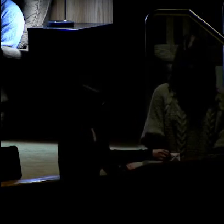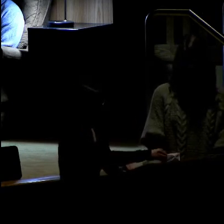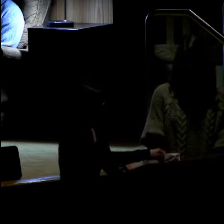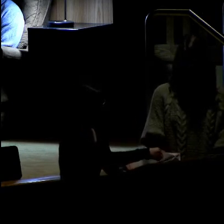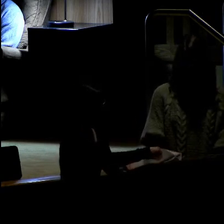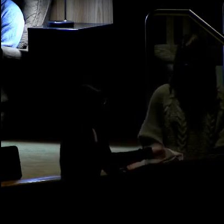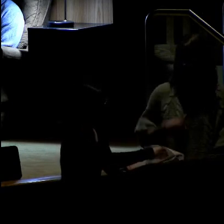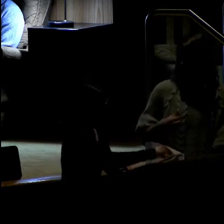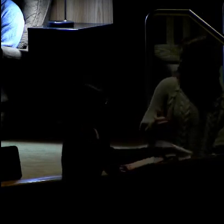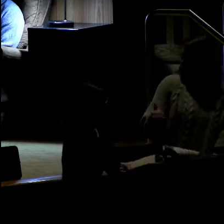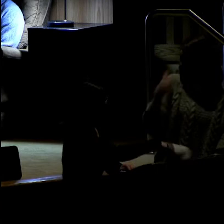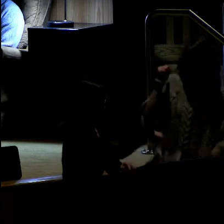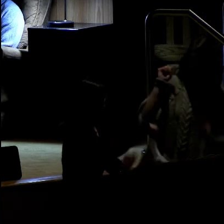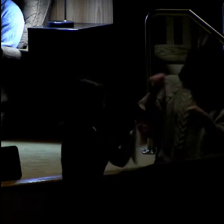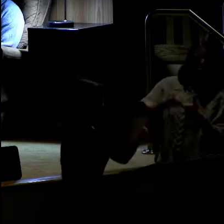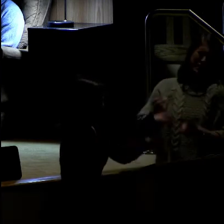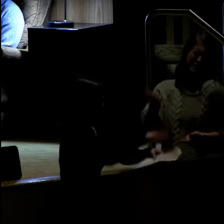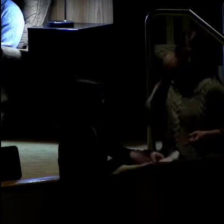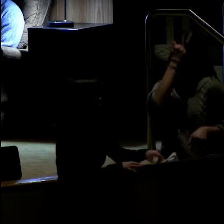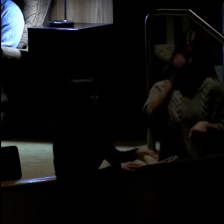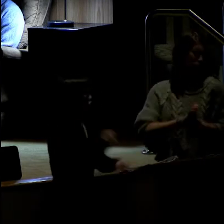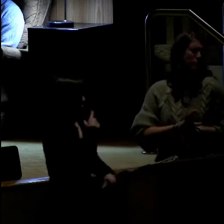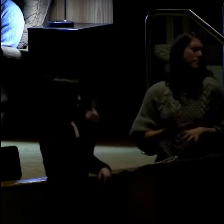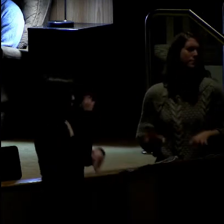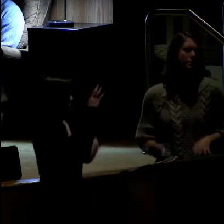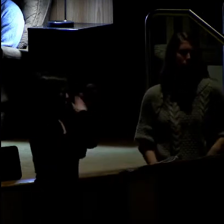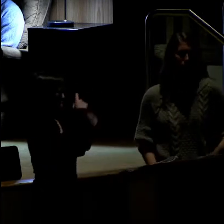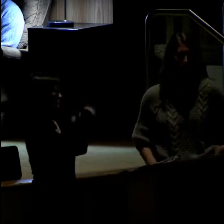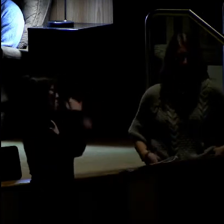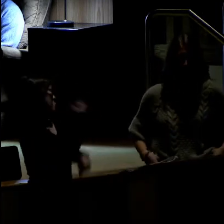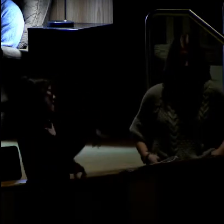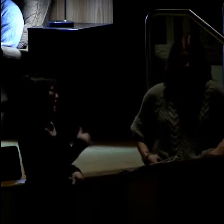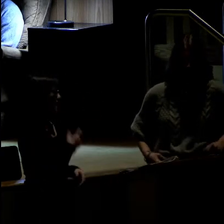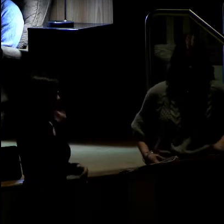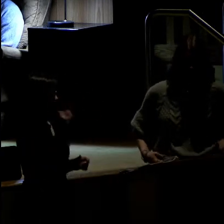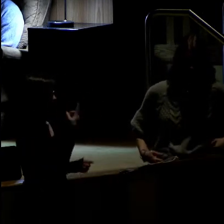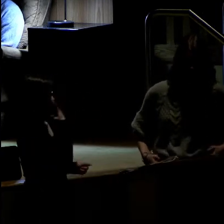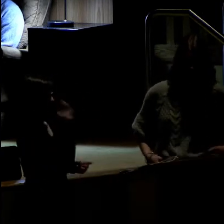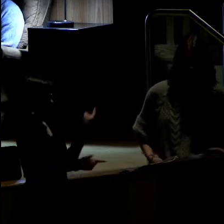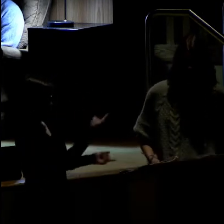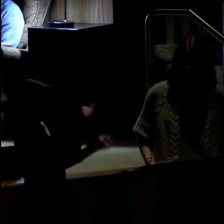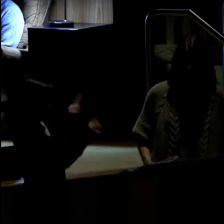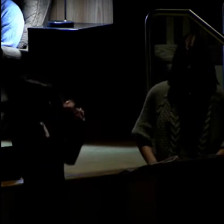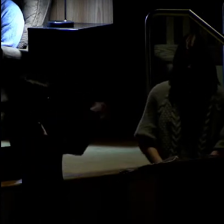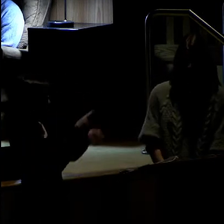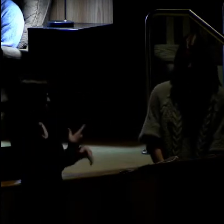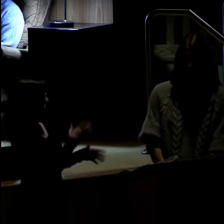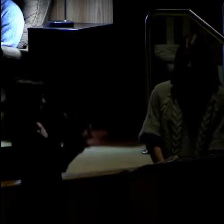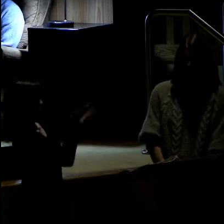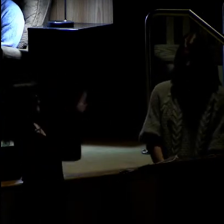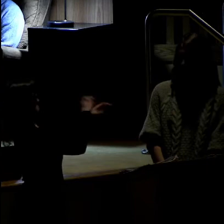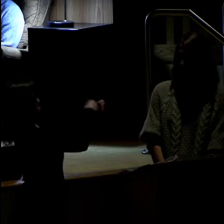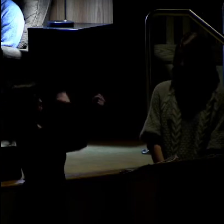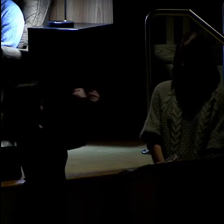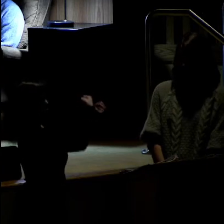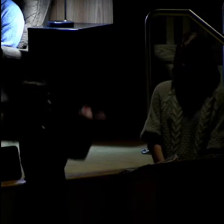I'm never going back to that dumb church again. You don't need to worry about that, slugger. They'll lock the doors out before they see you coming. Sammy, why did you hit David? Because